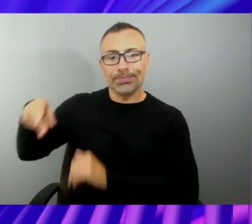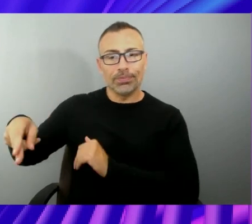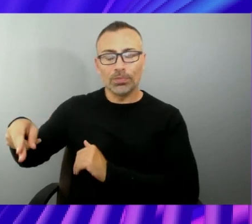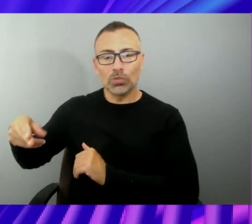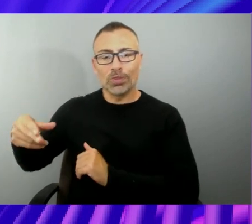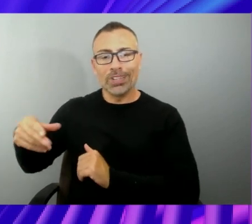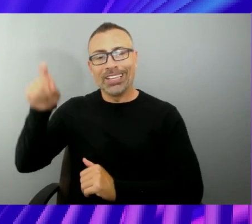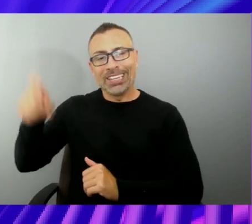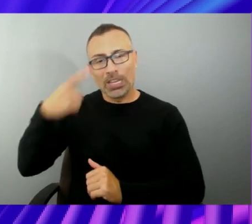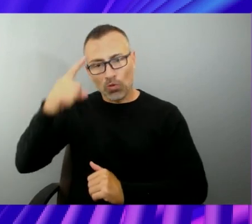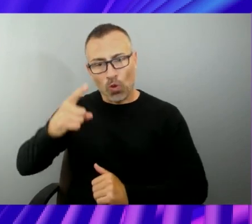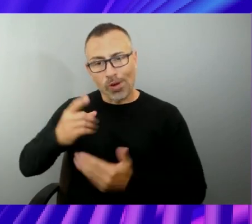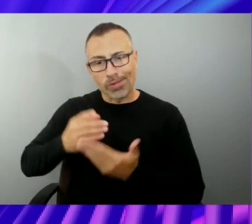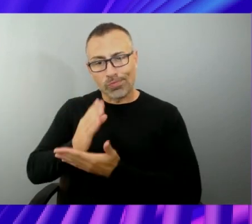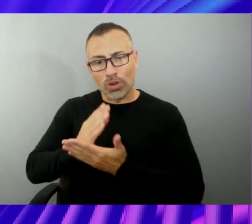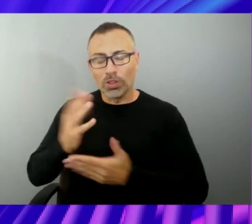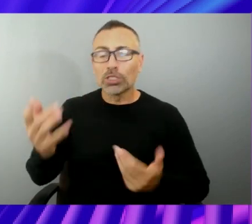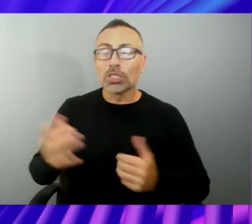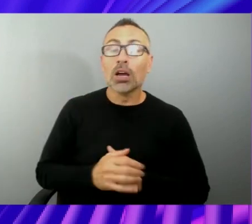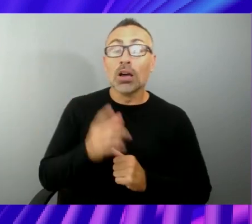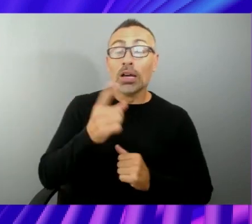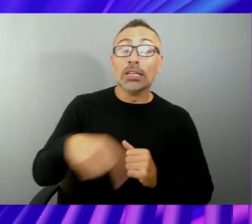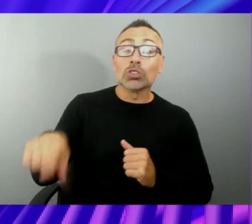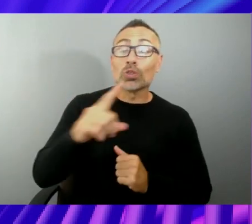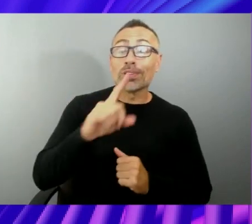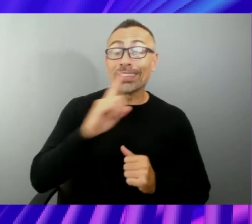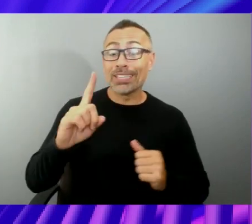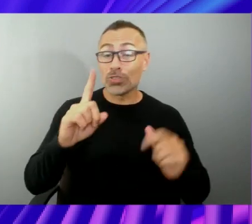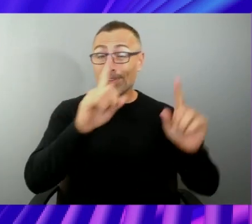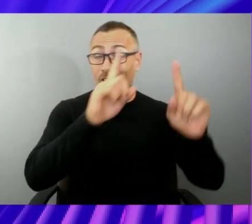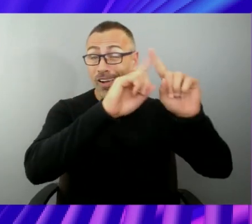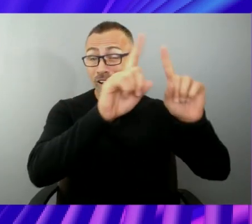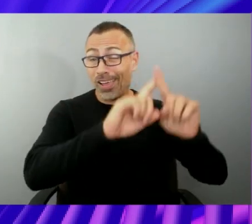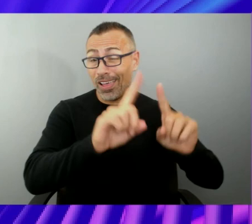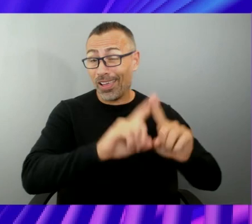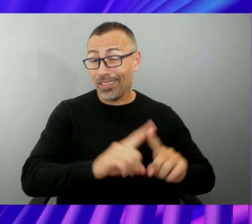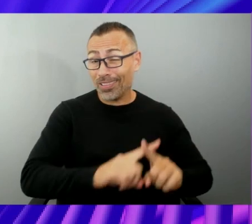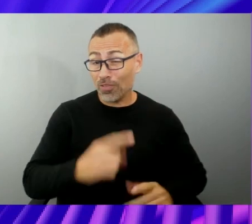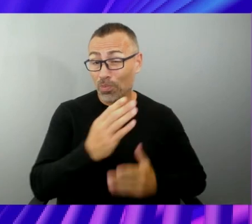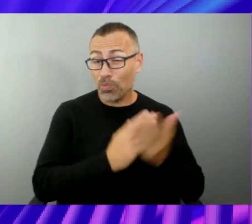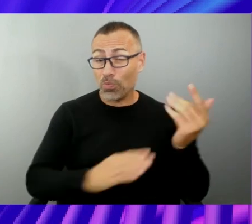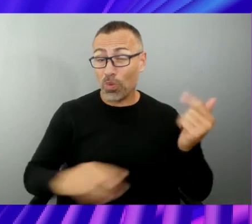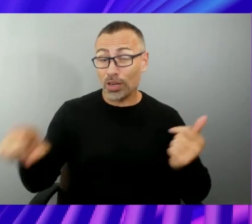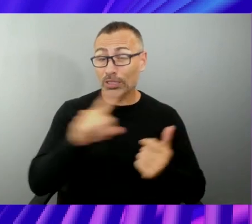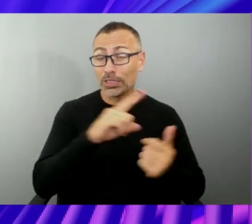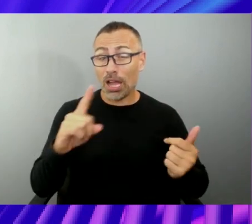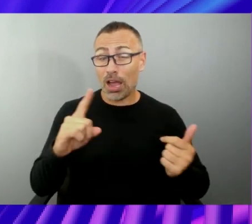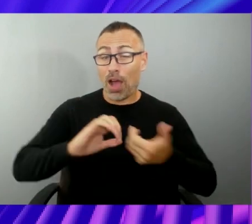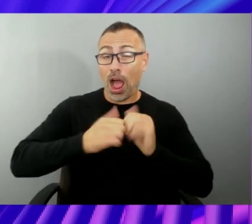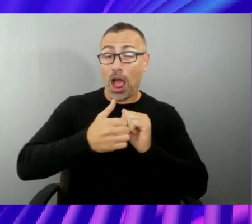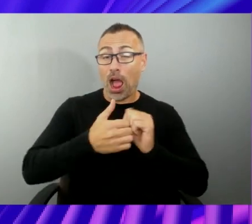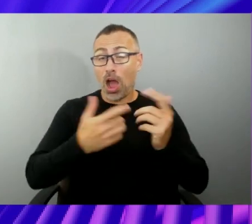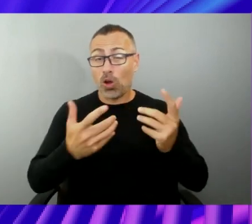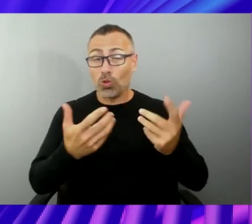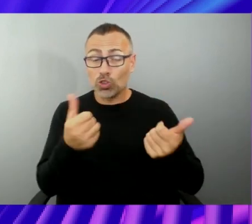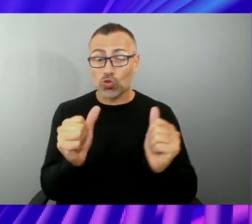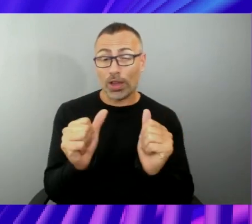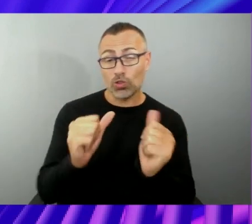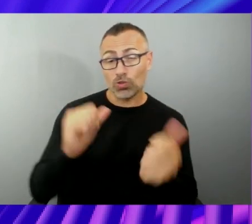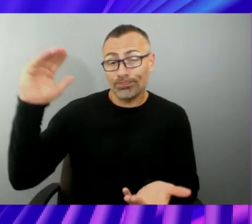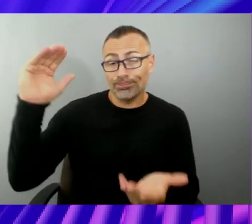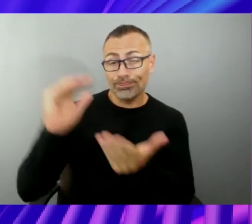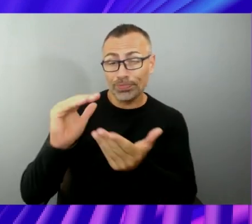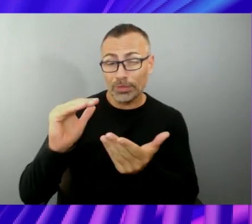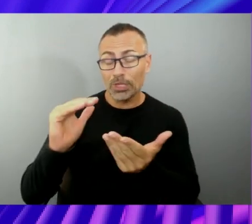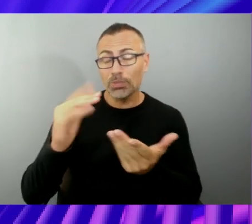rotating your keys. These are all parts of mitigations that we advise when customers have these kinds of events, right? And